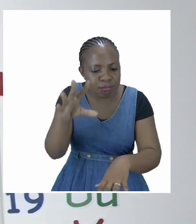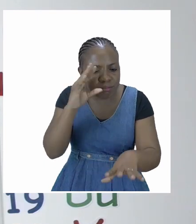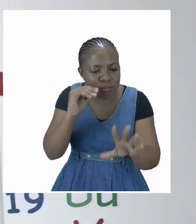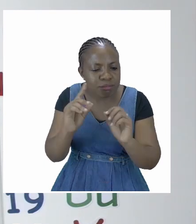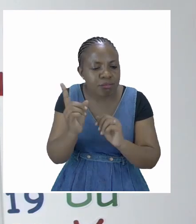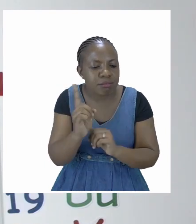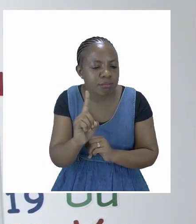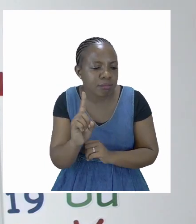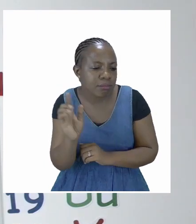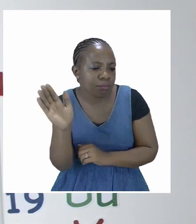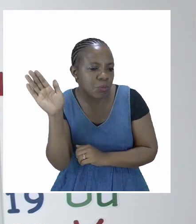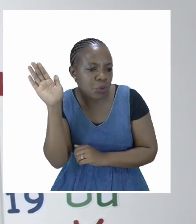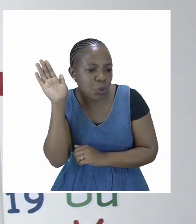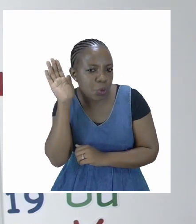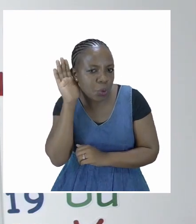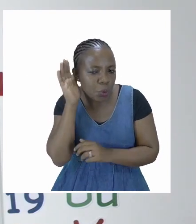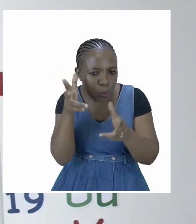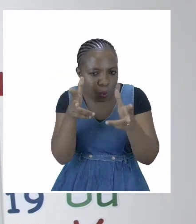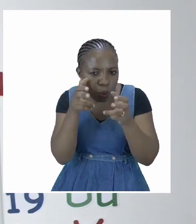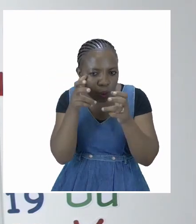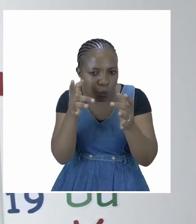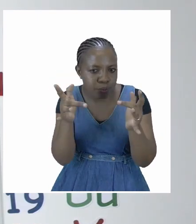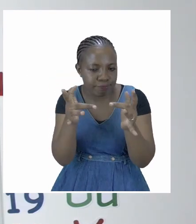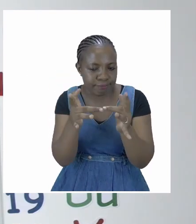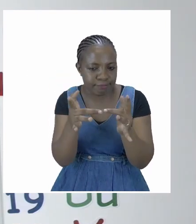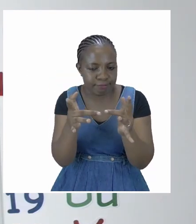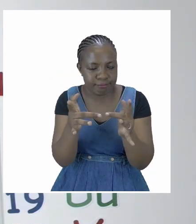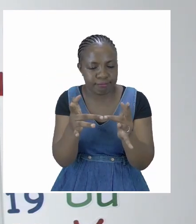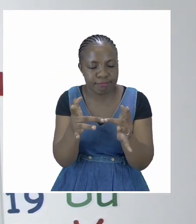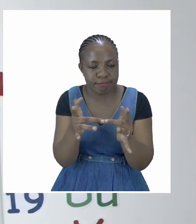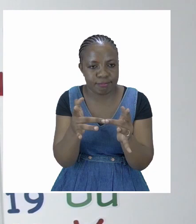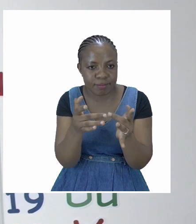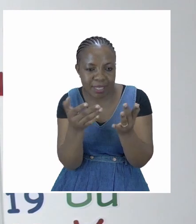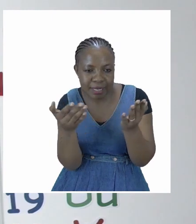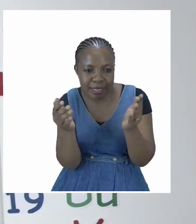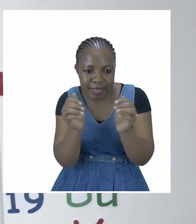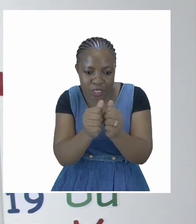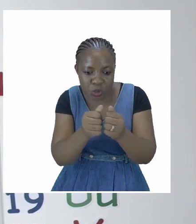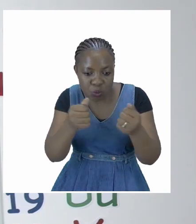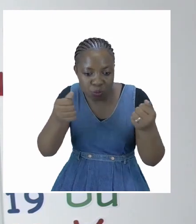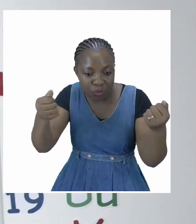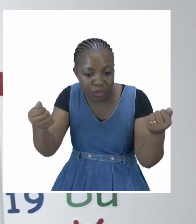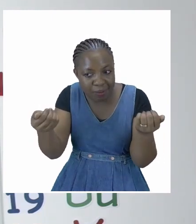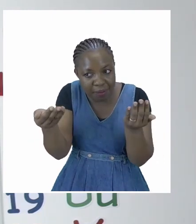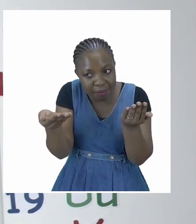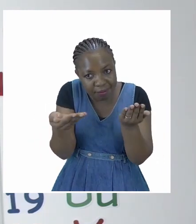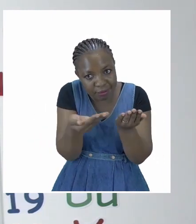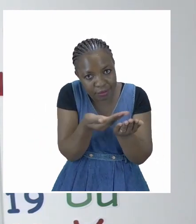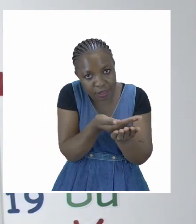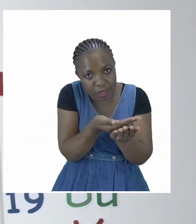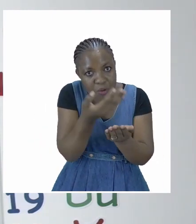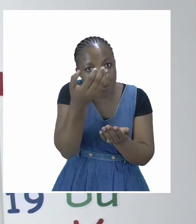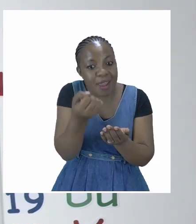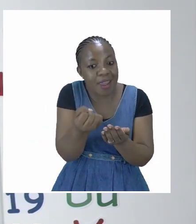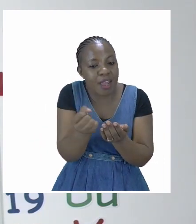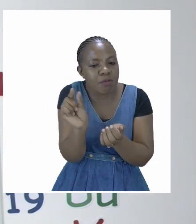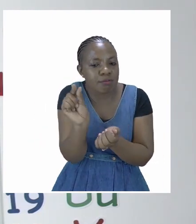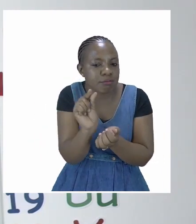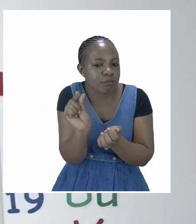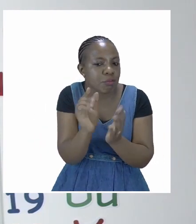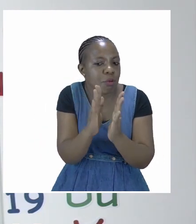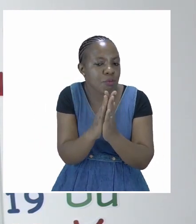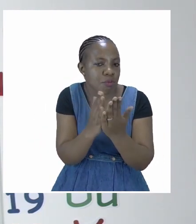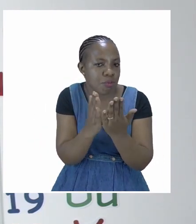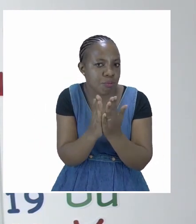or watching online. Inside the newspapers, there is an insert of the lesson